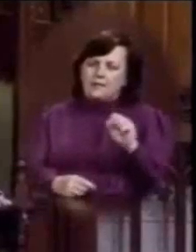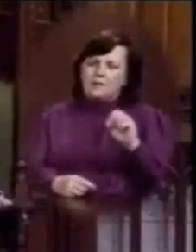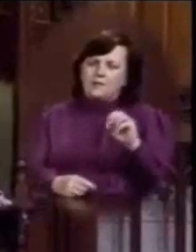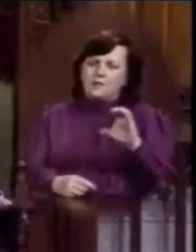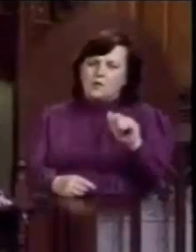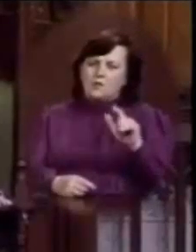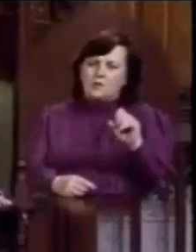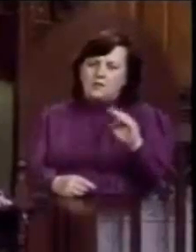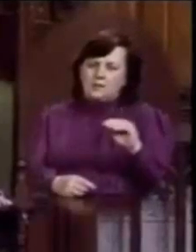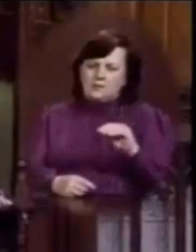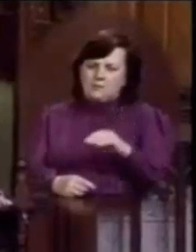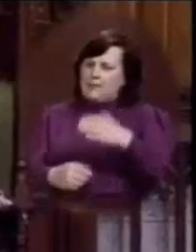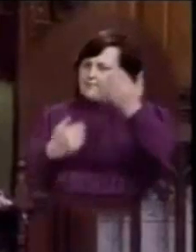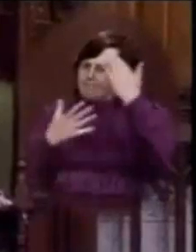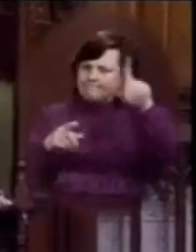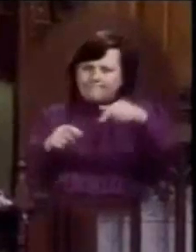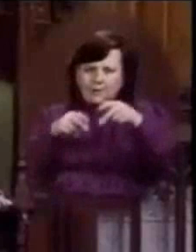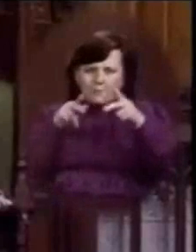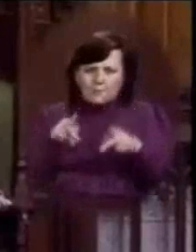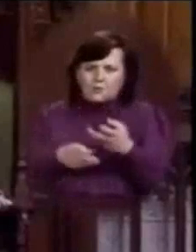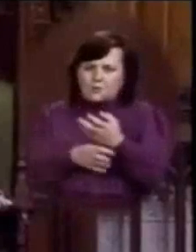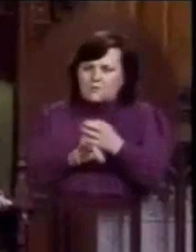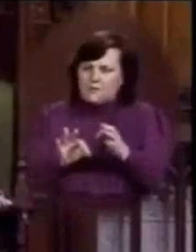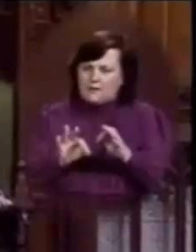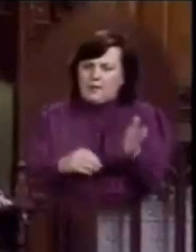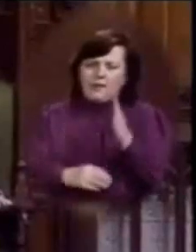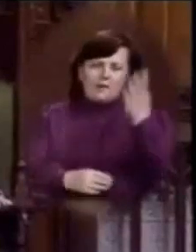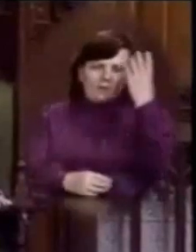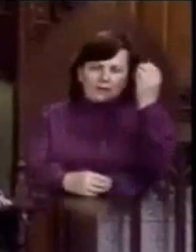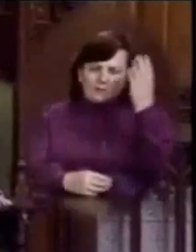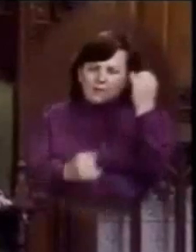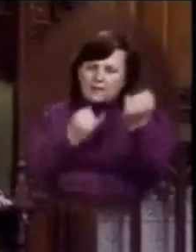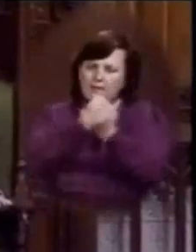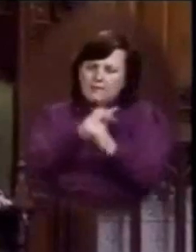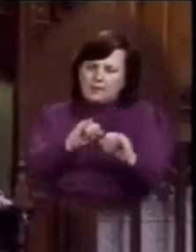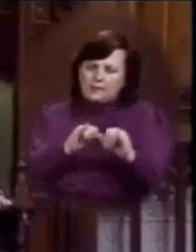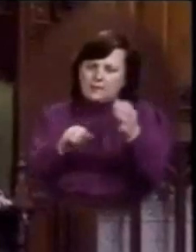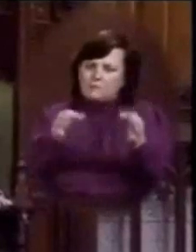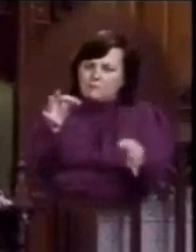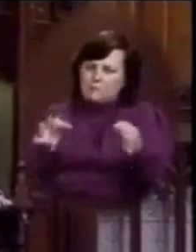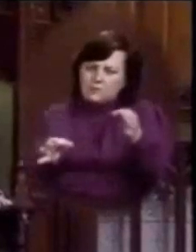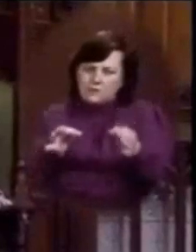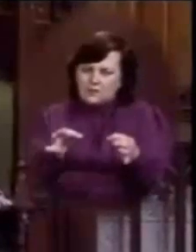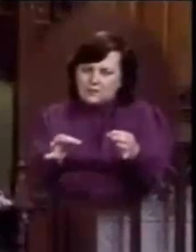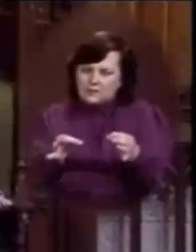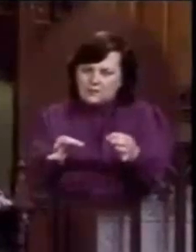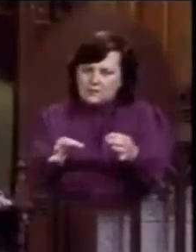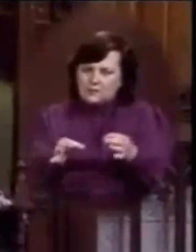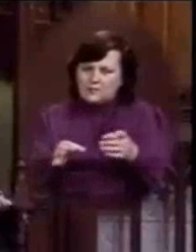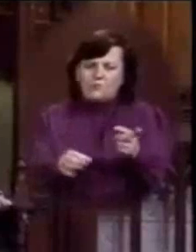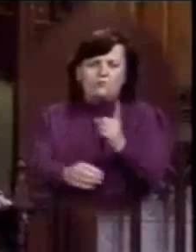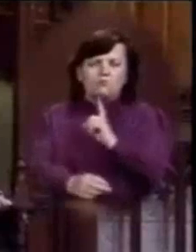know nothing of personal liberty, have never experienced an independent judiciary, are strangers